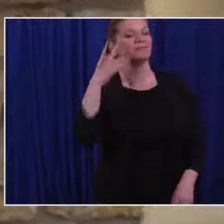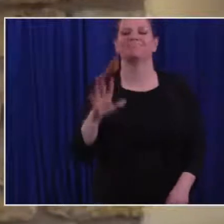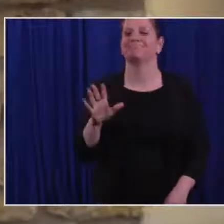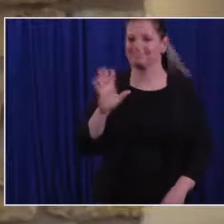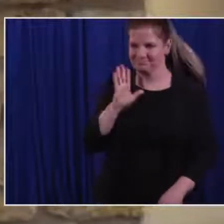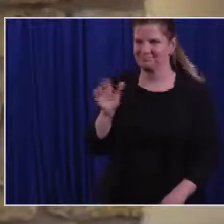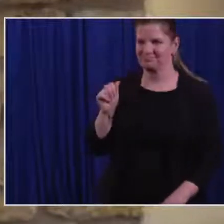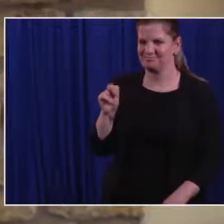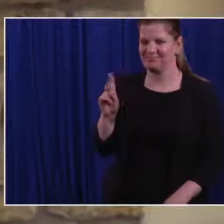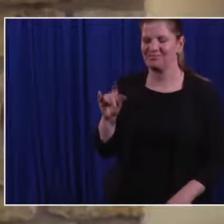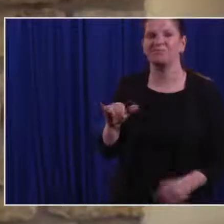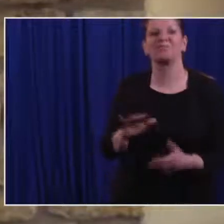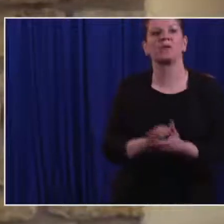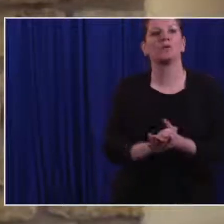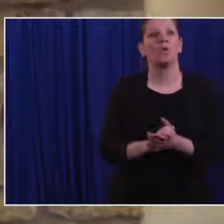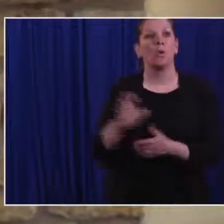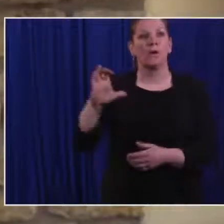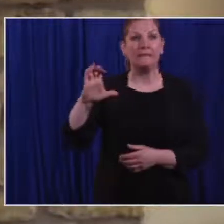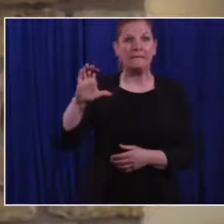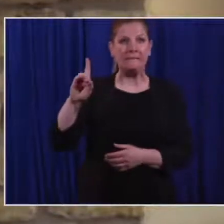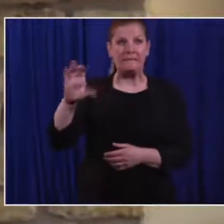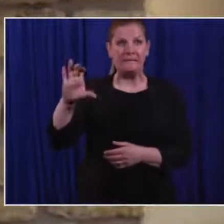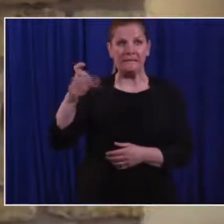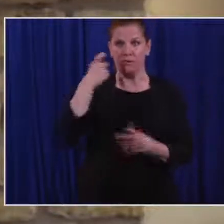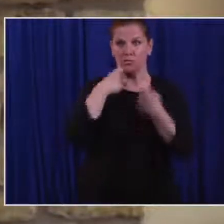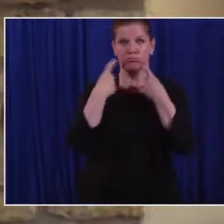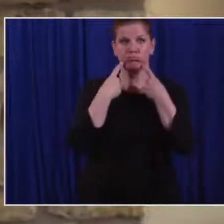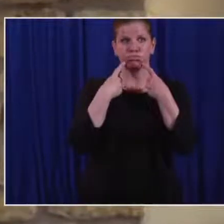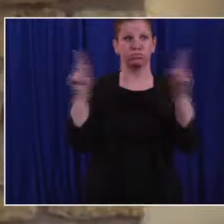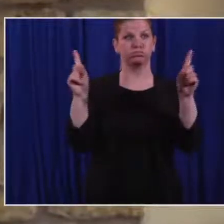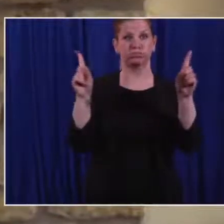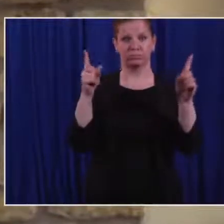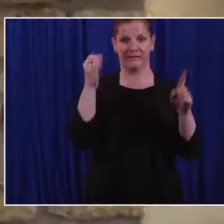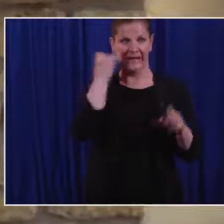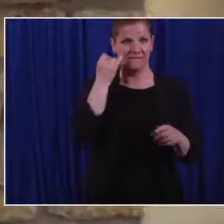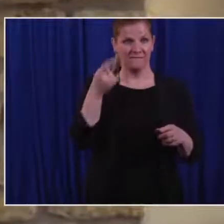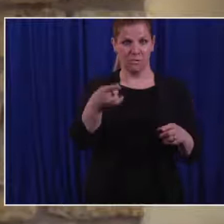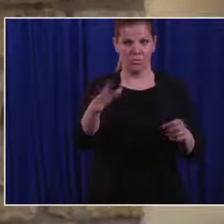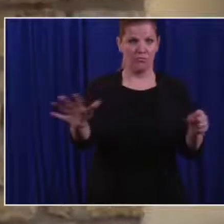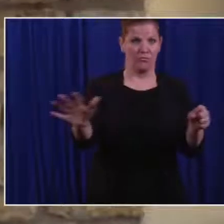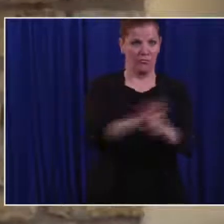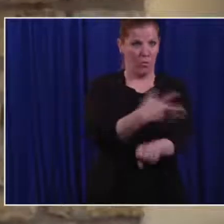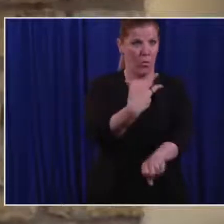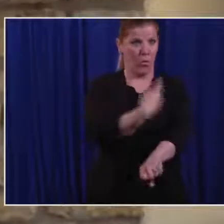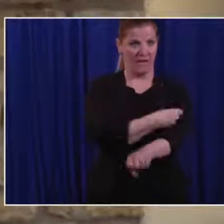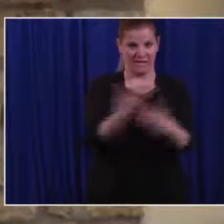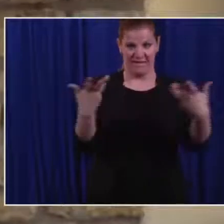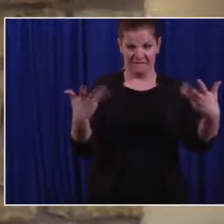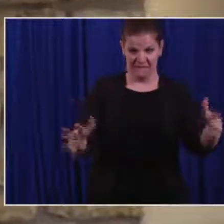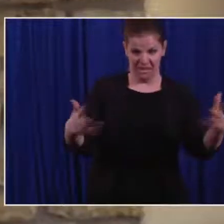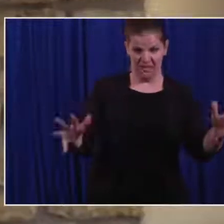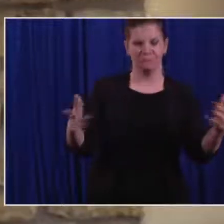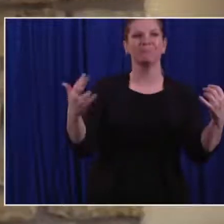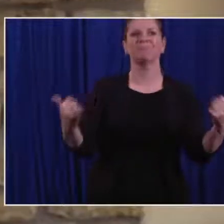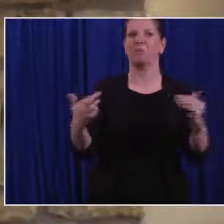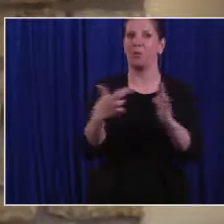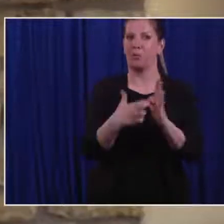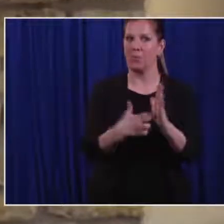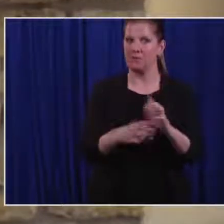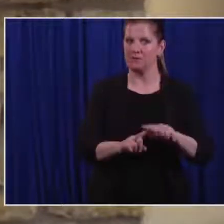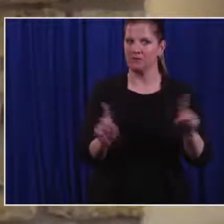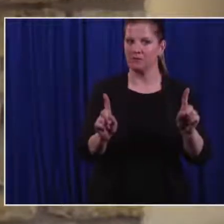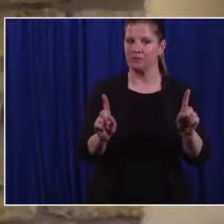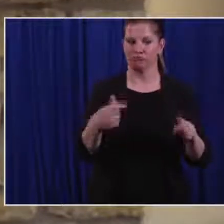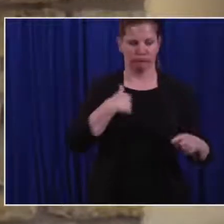out new guidance recently for people who are fully vaccinated, sort of changing the rules a little bit if they want to hang out with other people